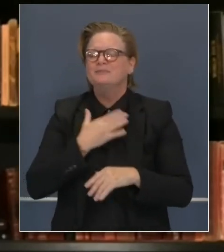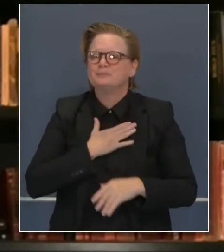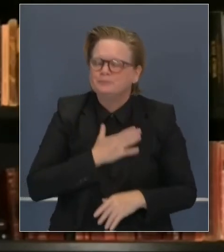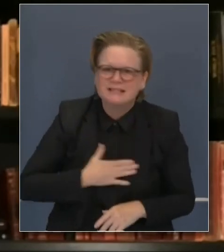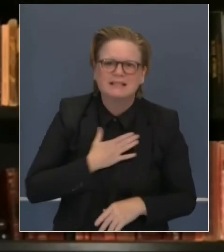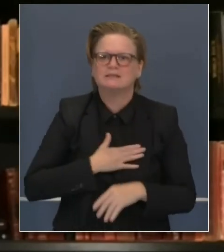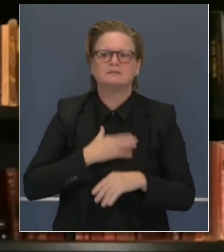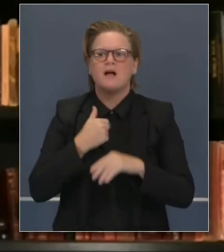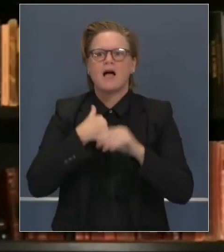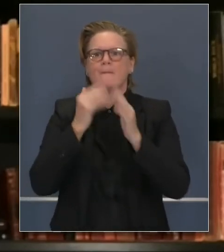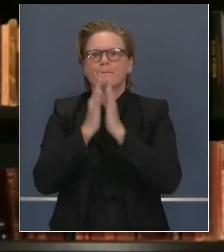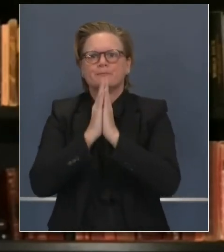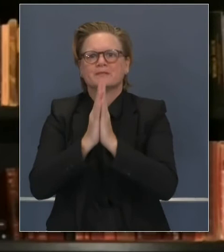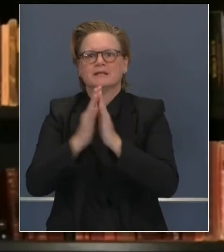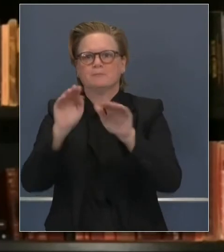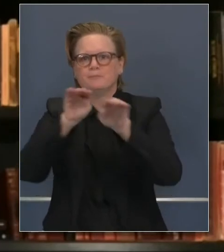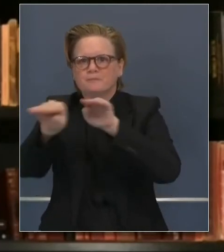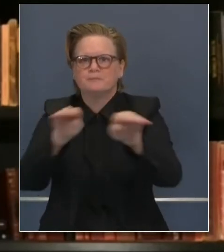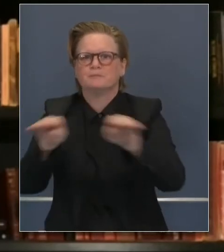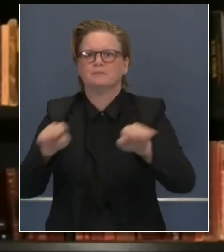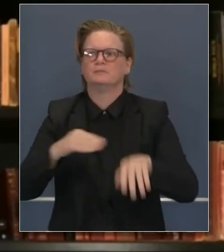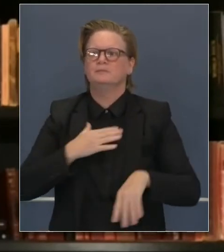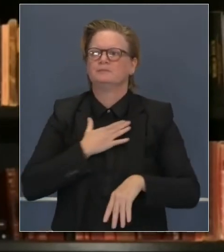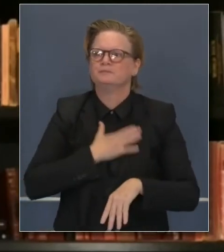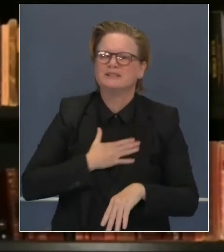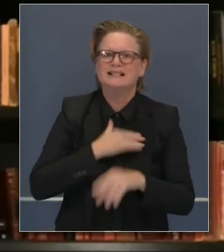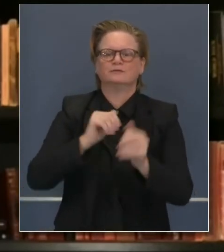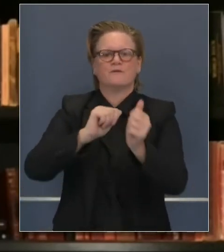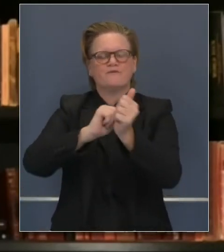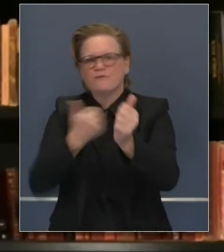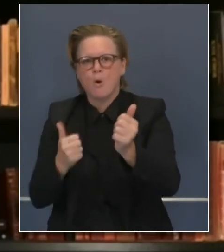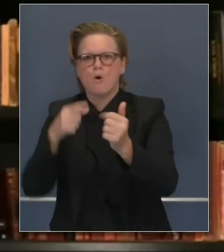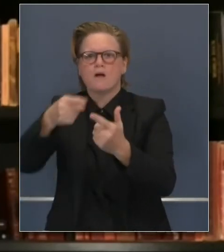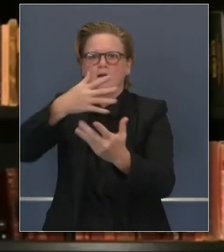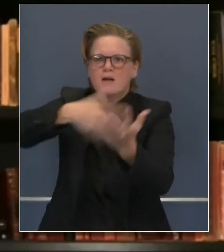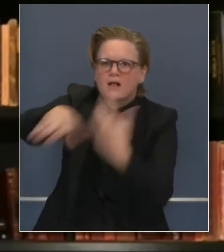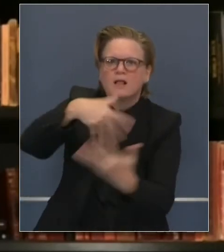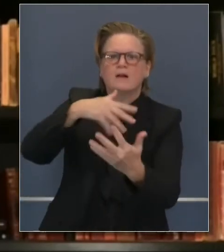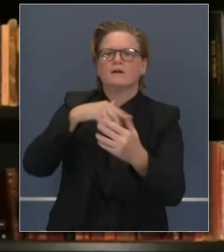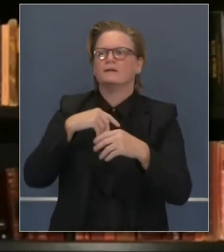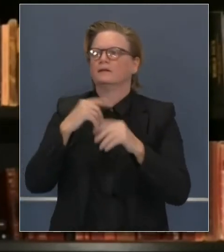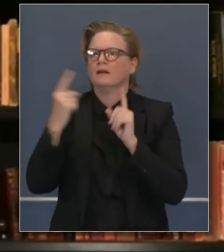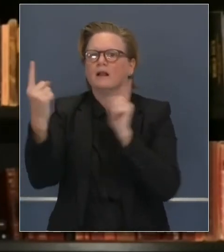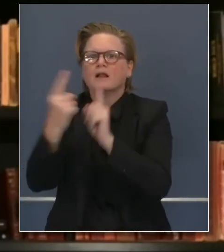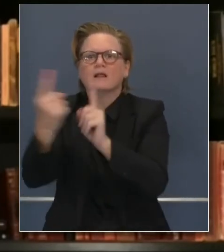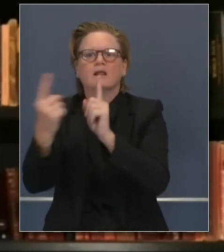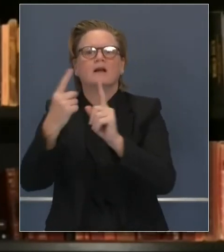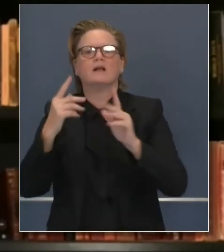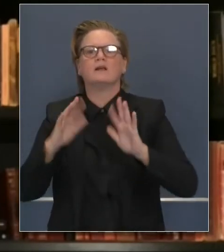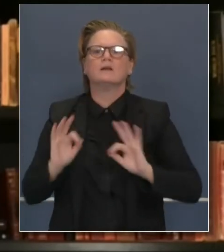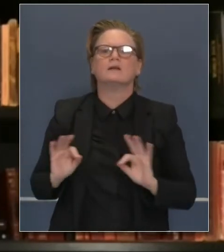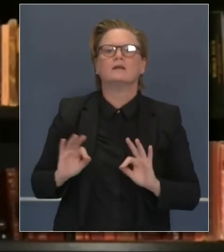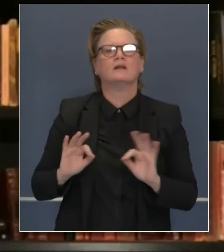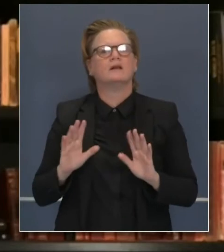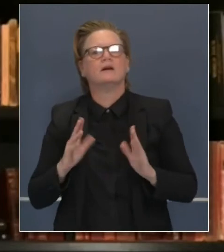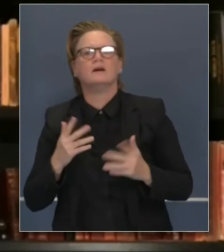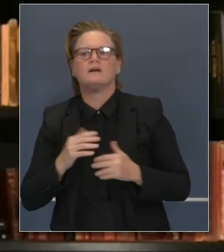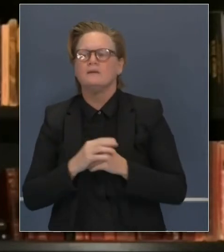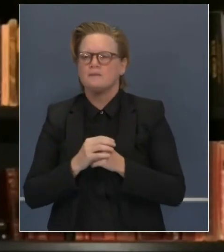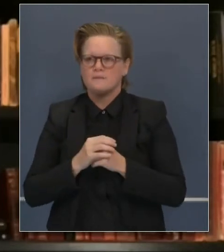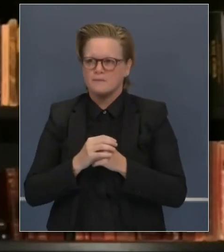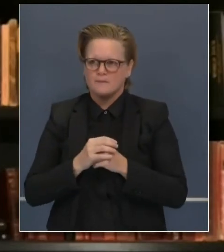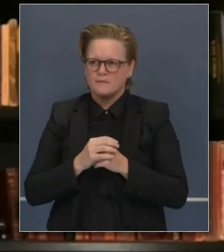avoid the mixing. And do our best to mitigate the spread. But with that, let me ask as well, Dr. Galley, to amplify